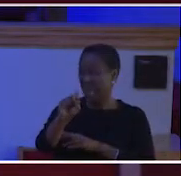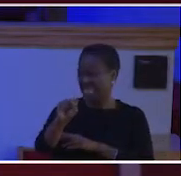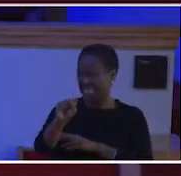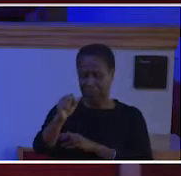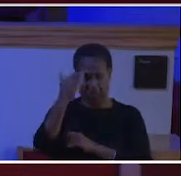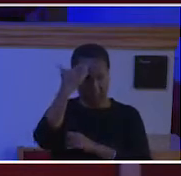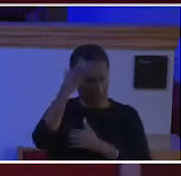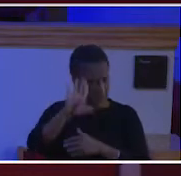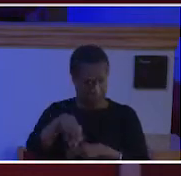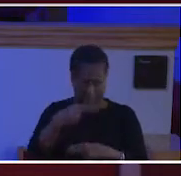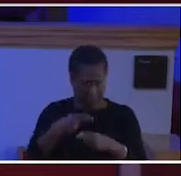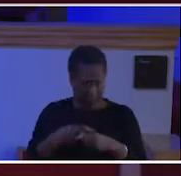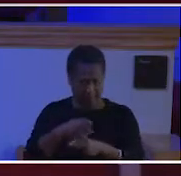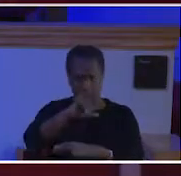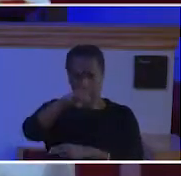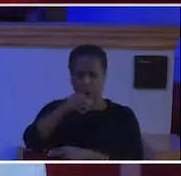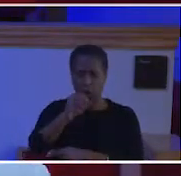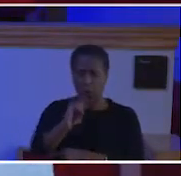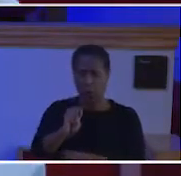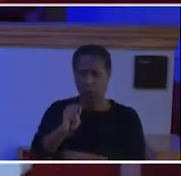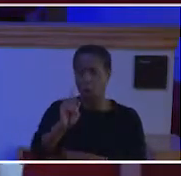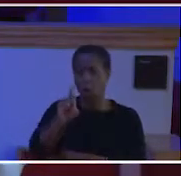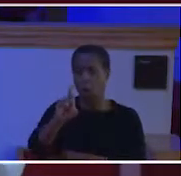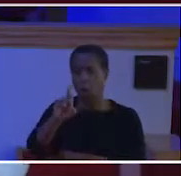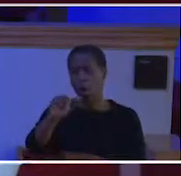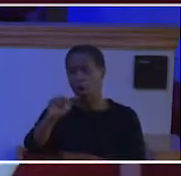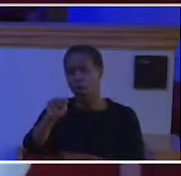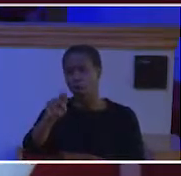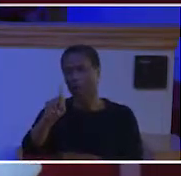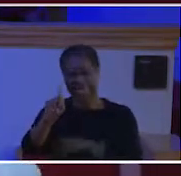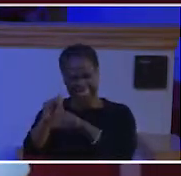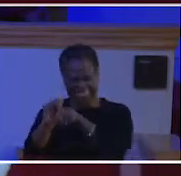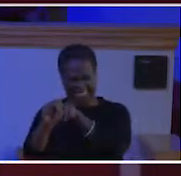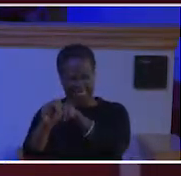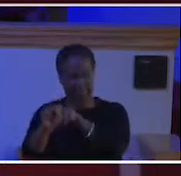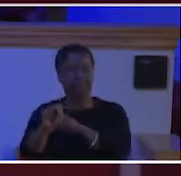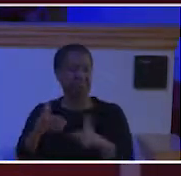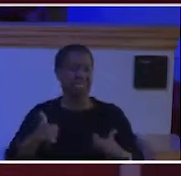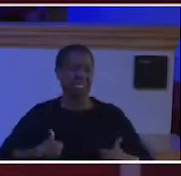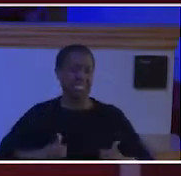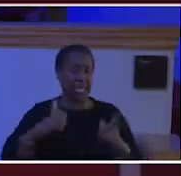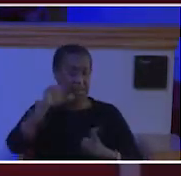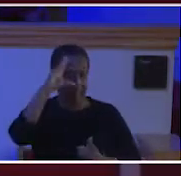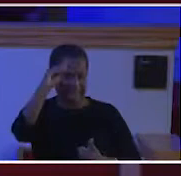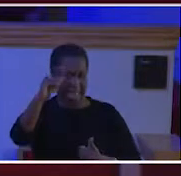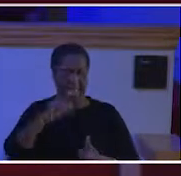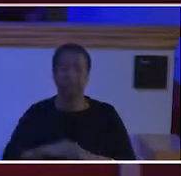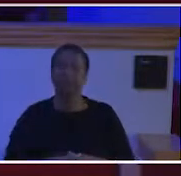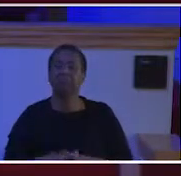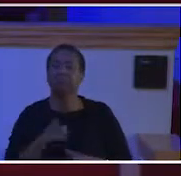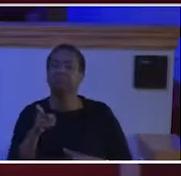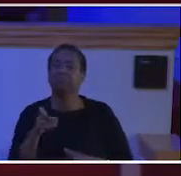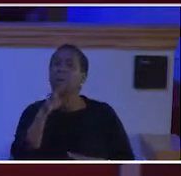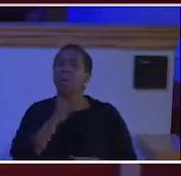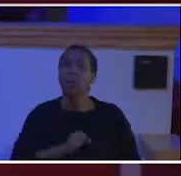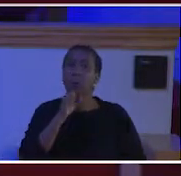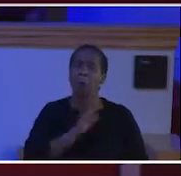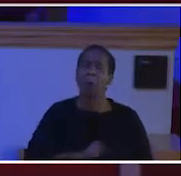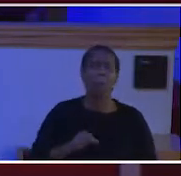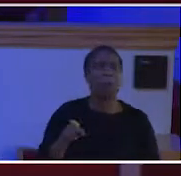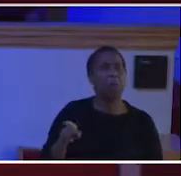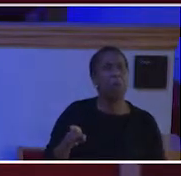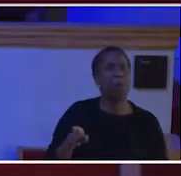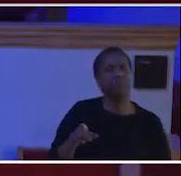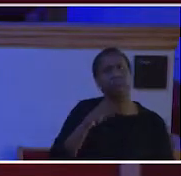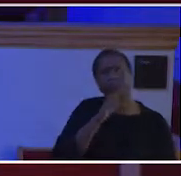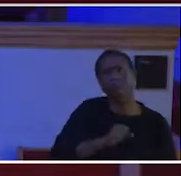of. Joe Rance was a young man who at the age,